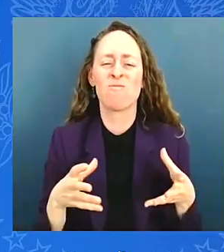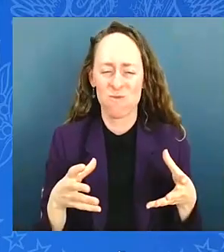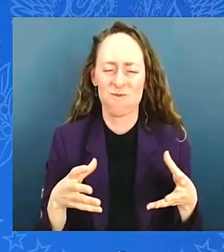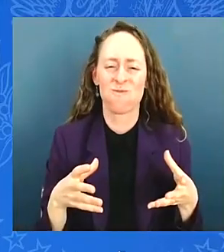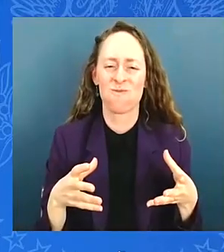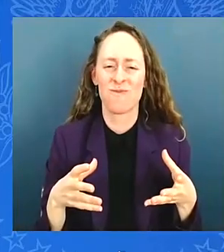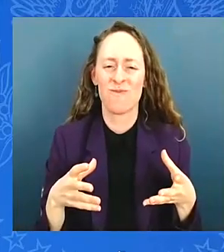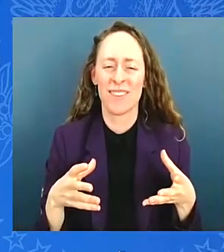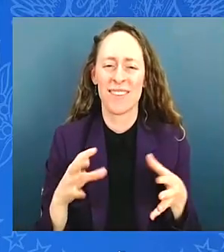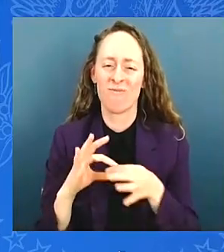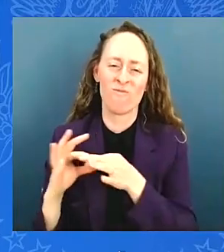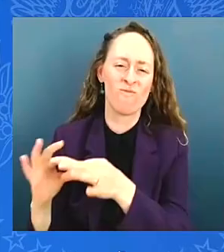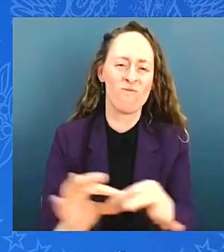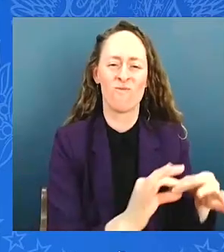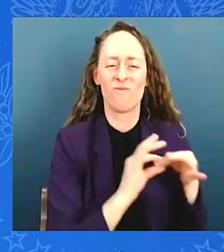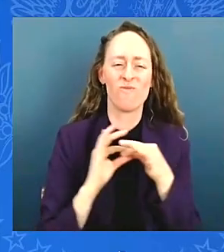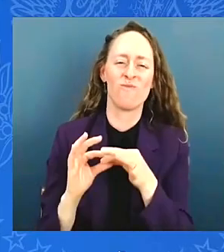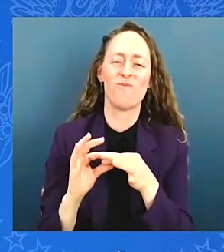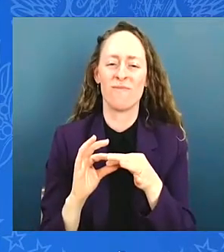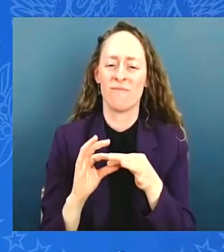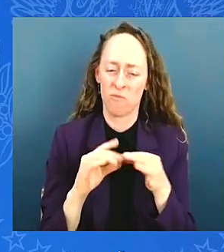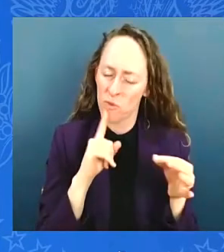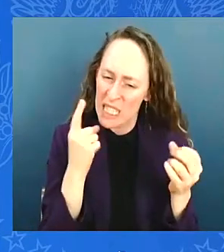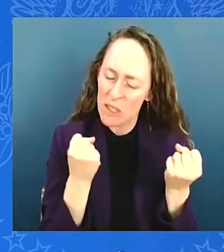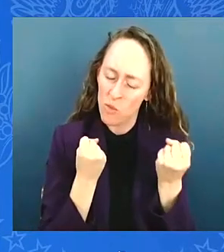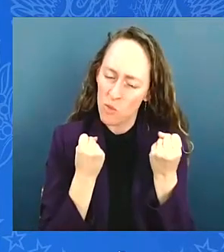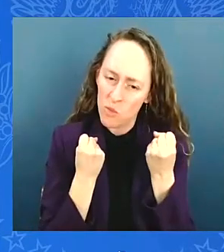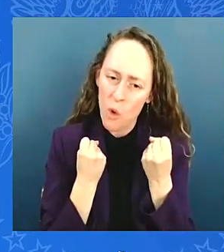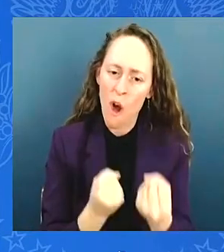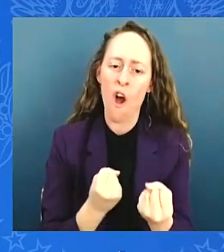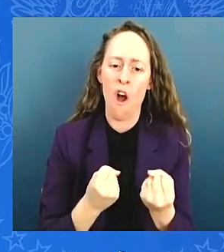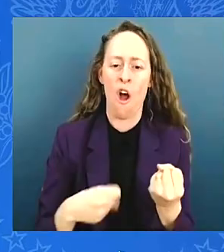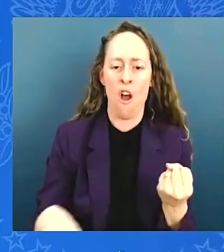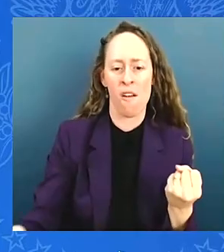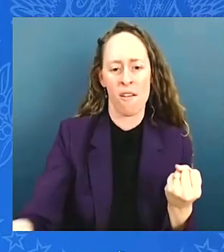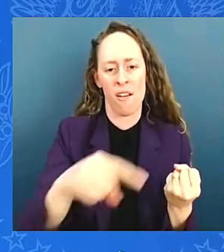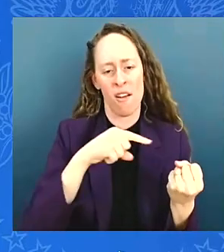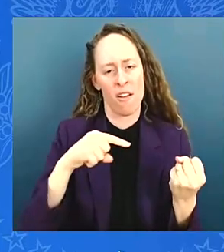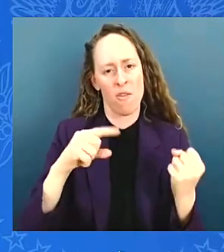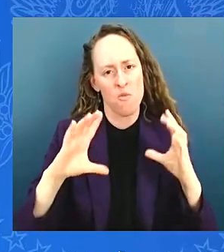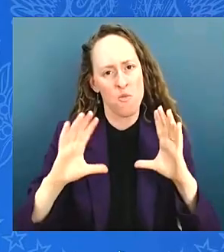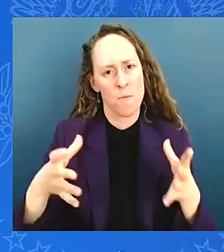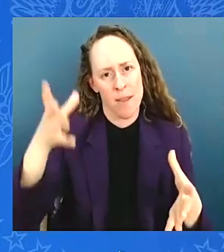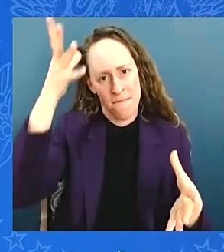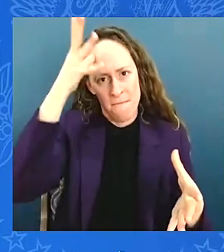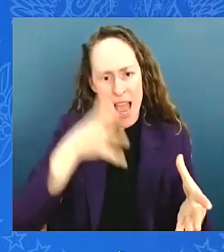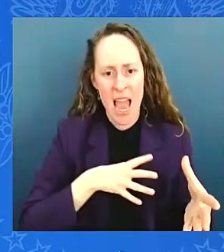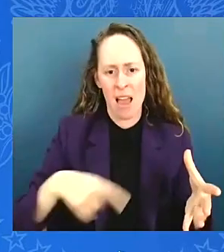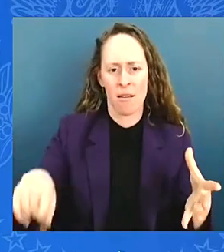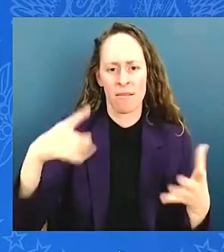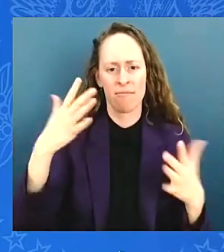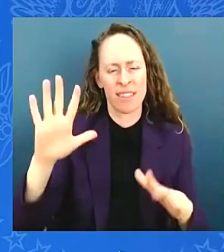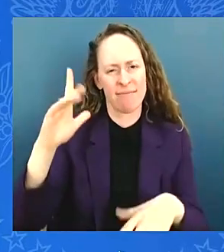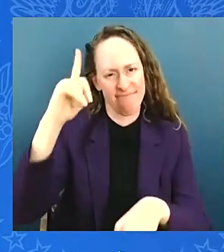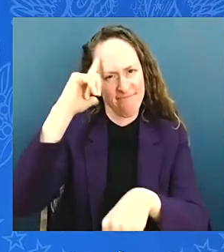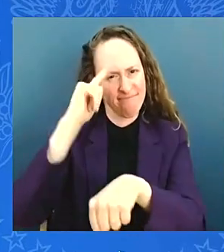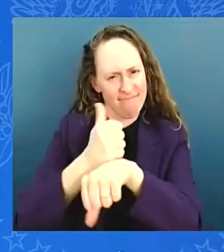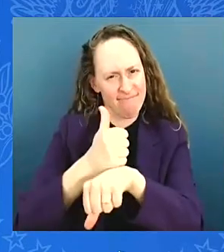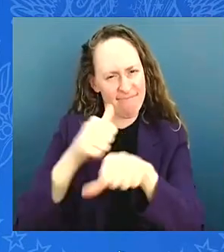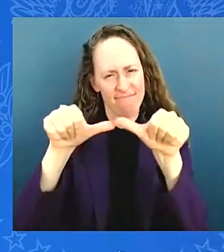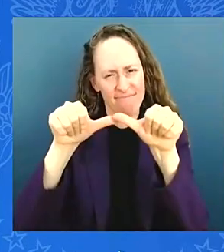strong, group of men. Their relentlessness, their resilience and toughness, their talent, their